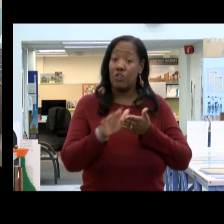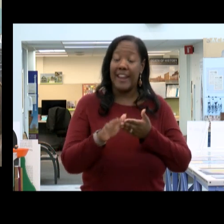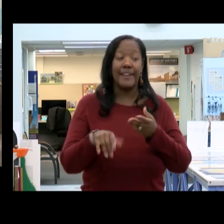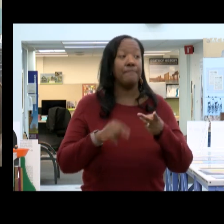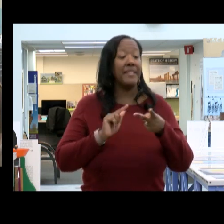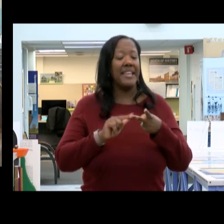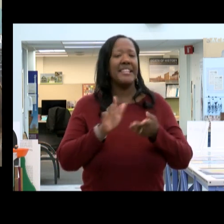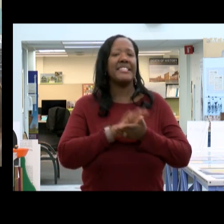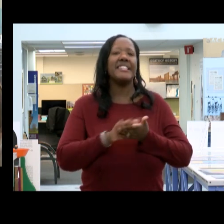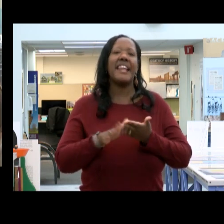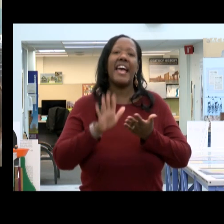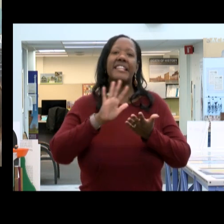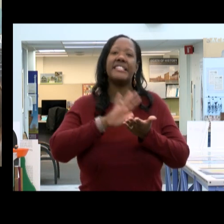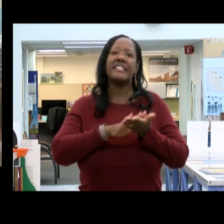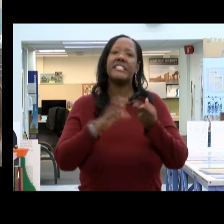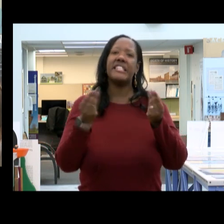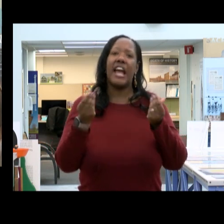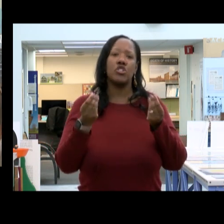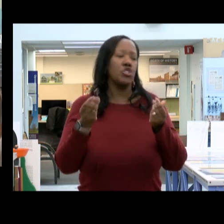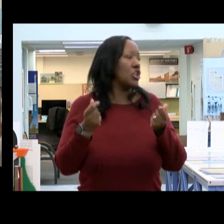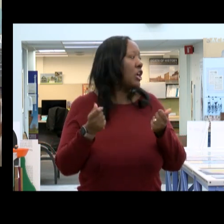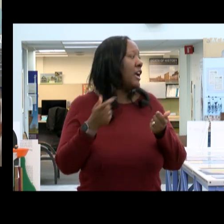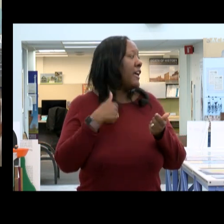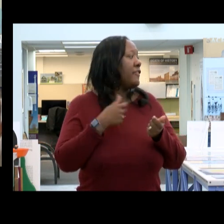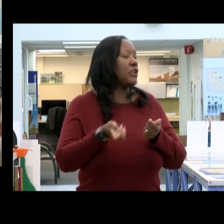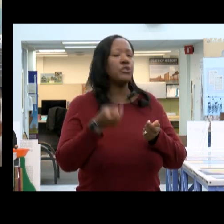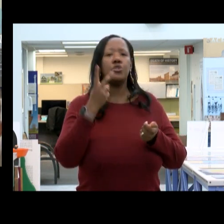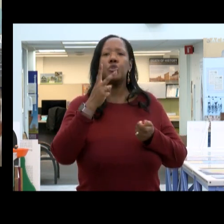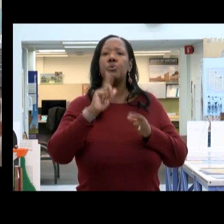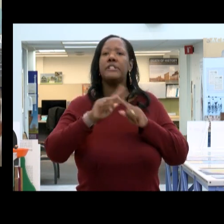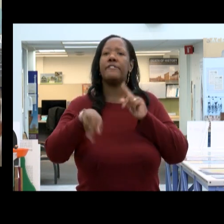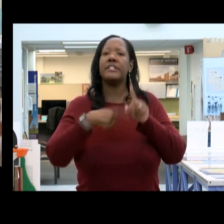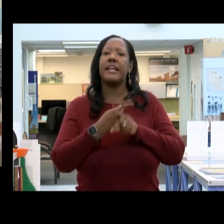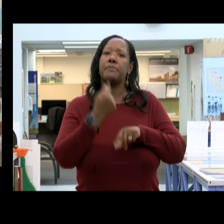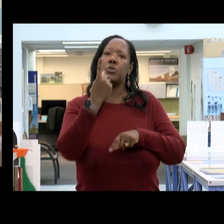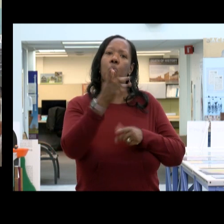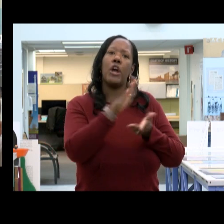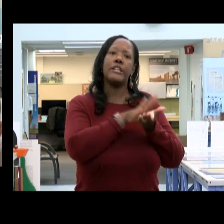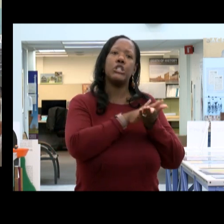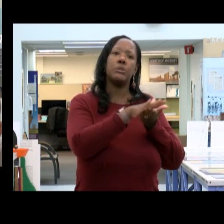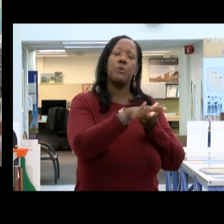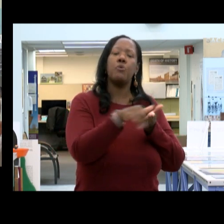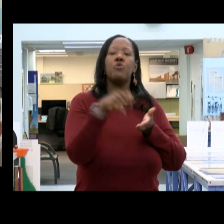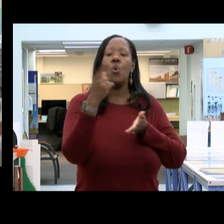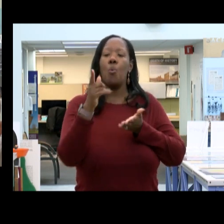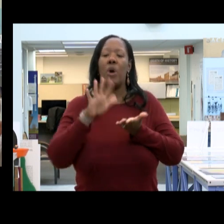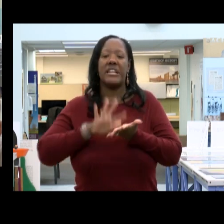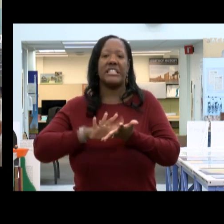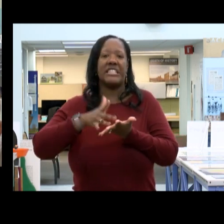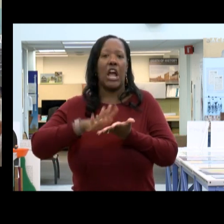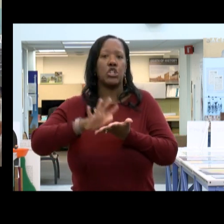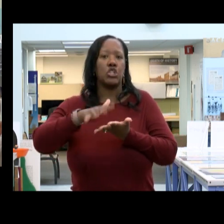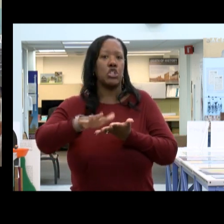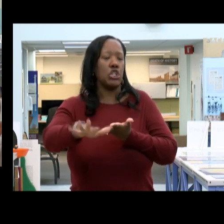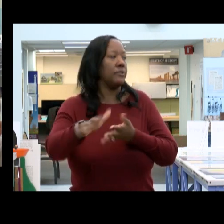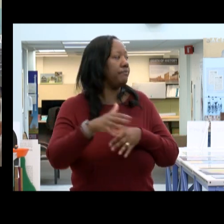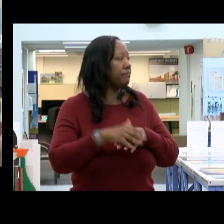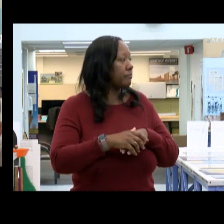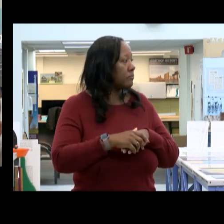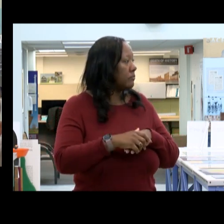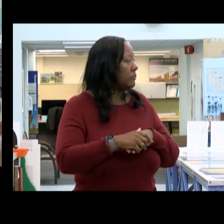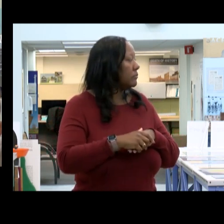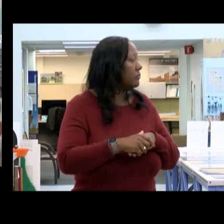It feels, there's 2 different types here. There's a smooth and a textured. The textured feels like, I don't know if you're familiar with print and stick